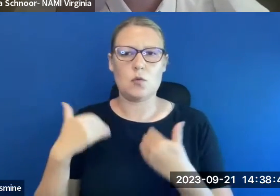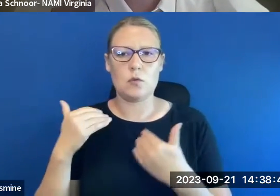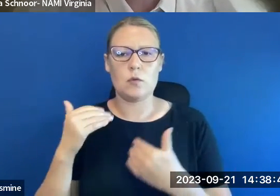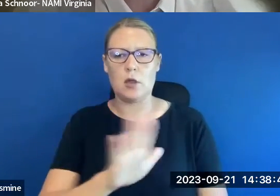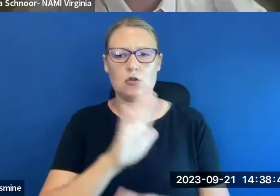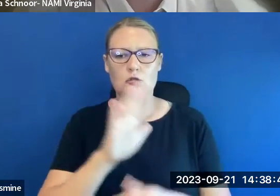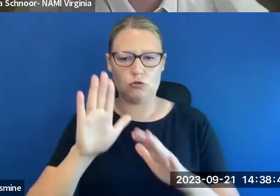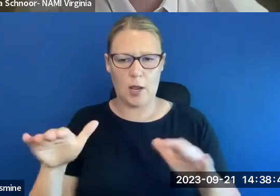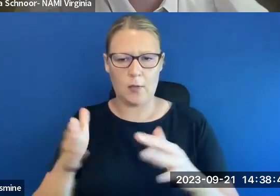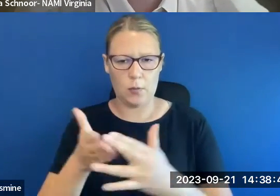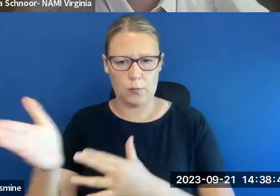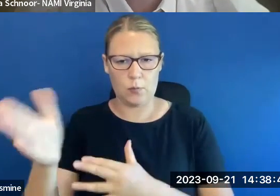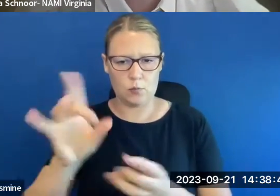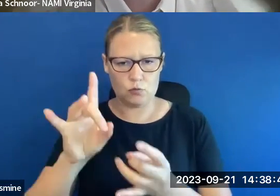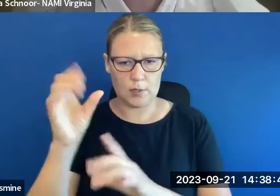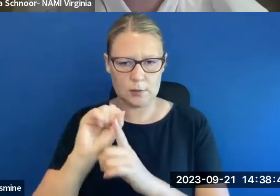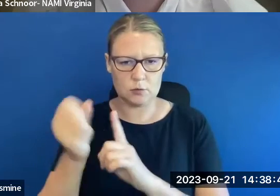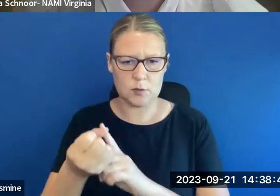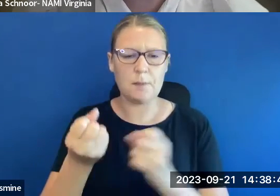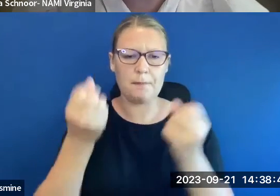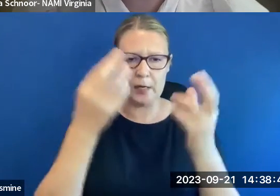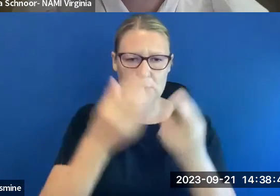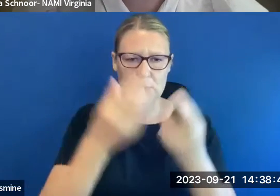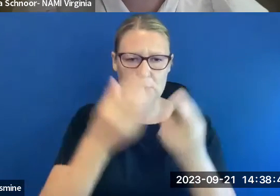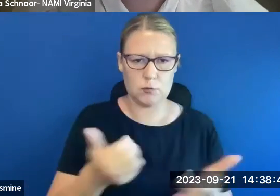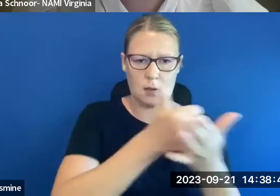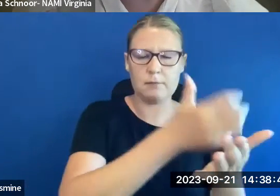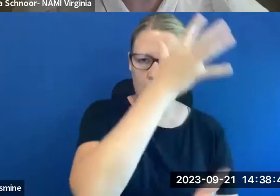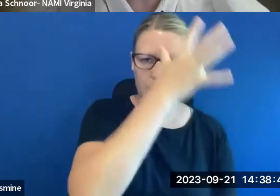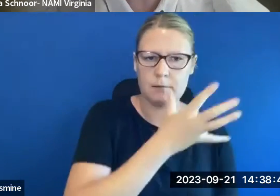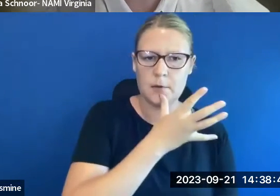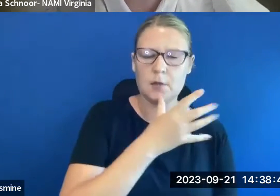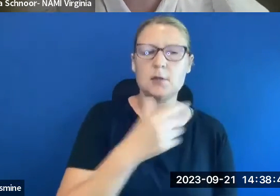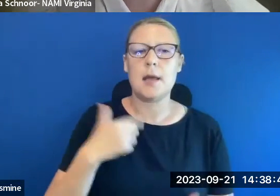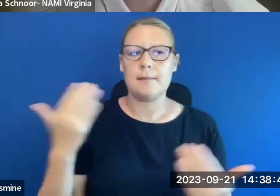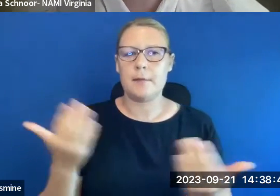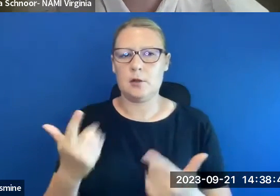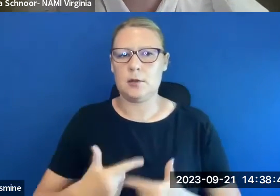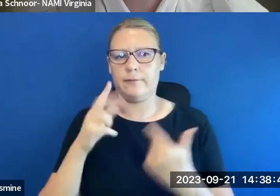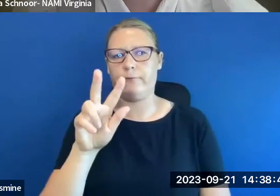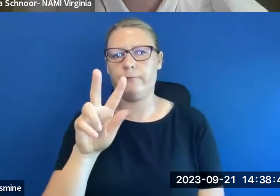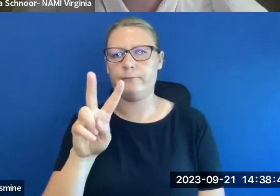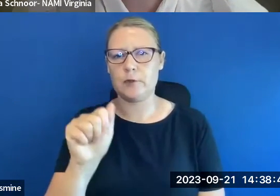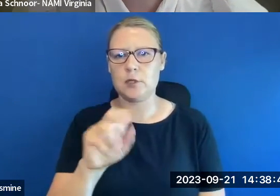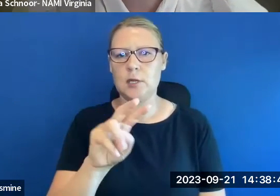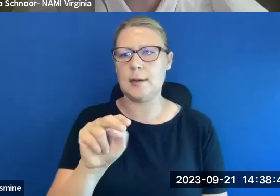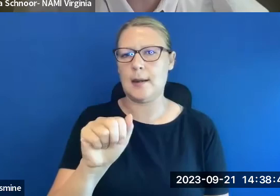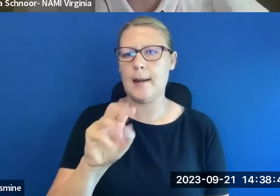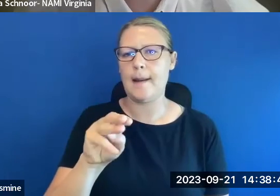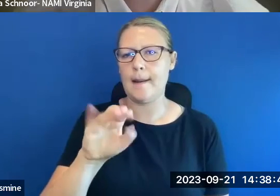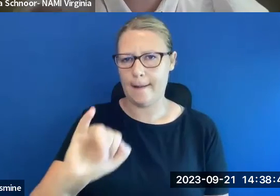And I think the first thing, as somebody who works at NAMI Virginia, I will say that NAMI Virginia does